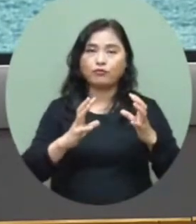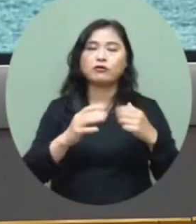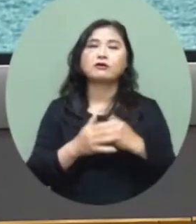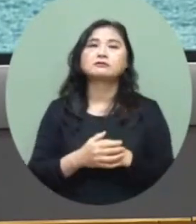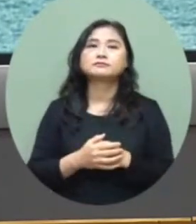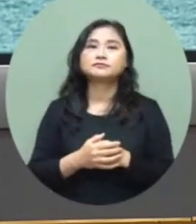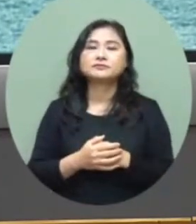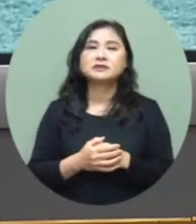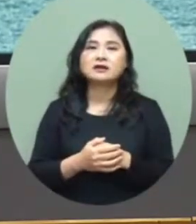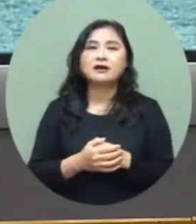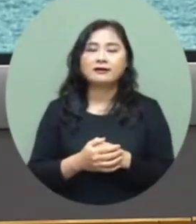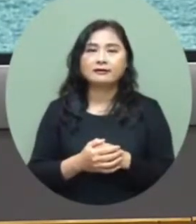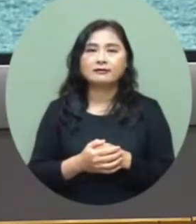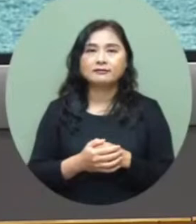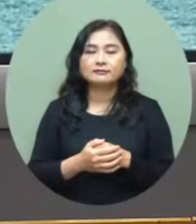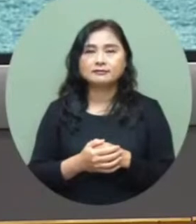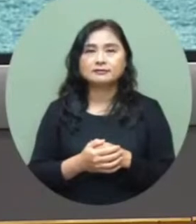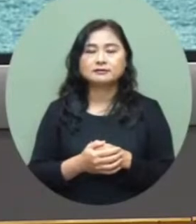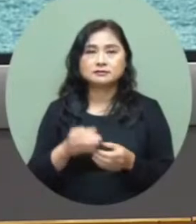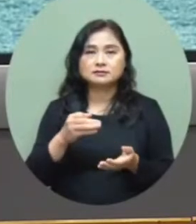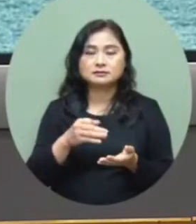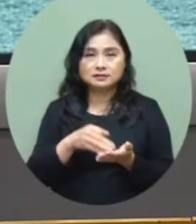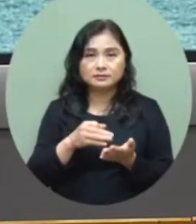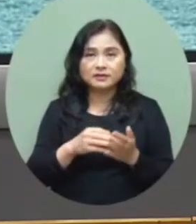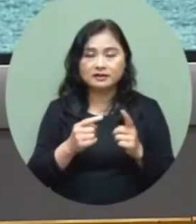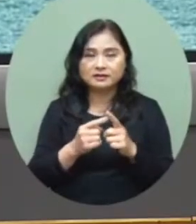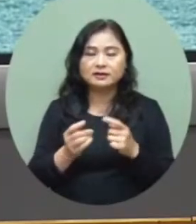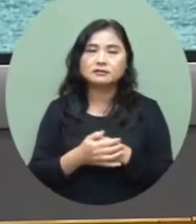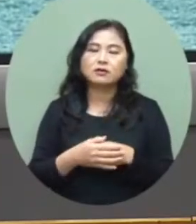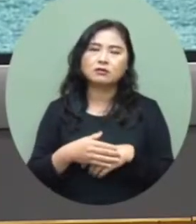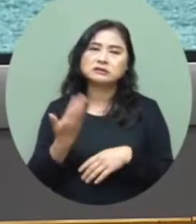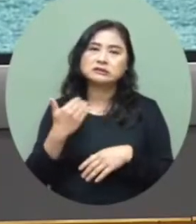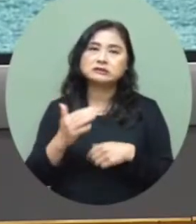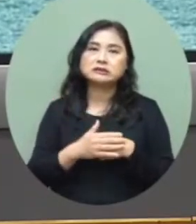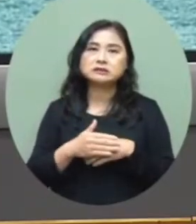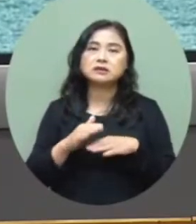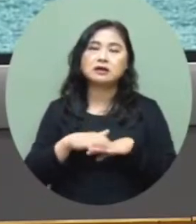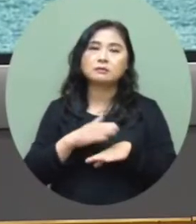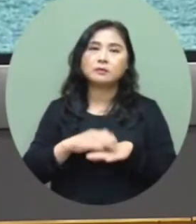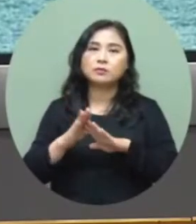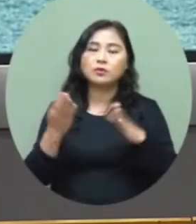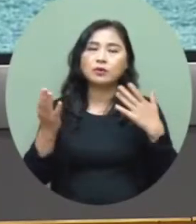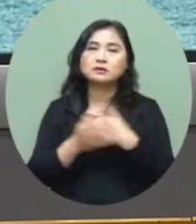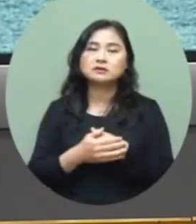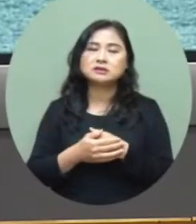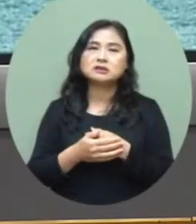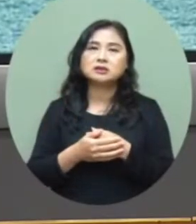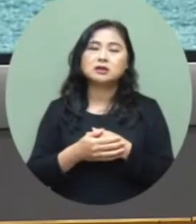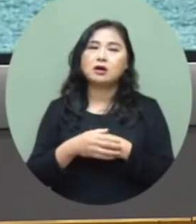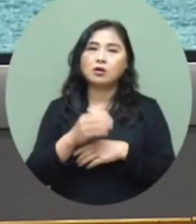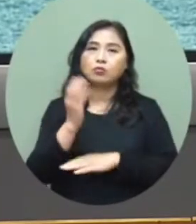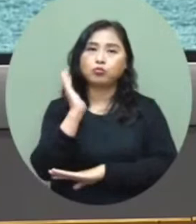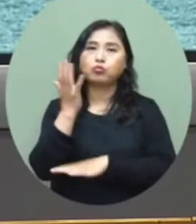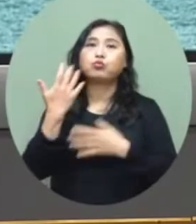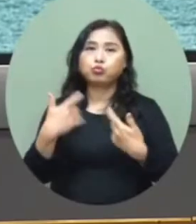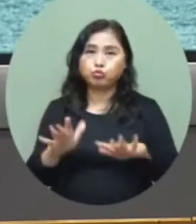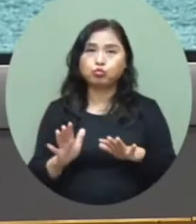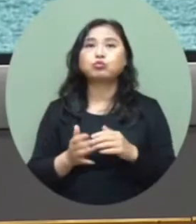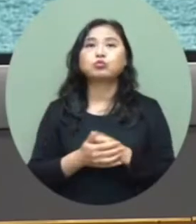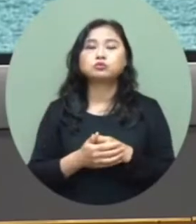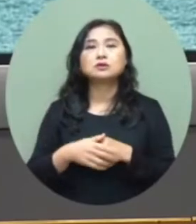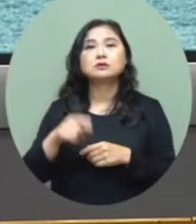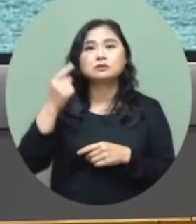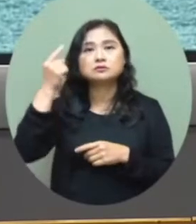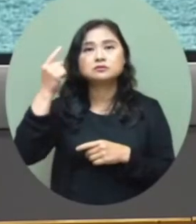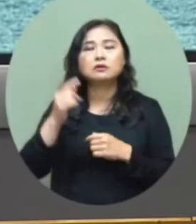services that I mentioned in the opening remark, the purpose is to increase the accessibility and encourage elderly